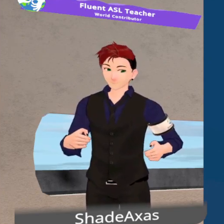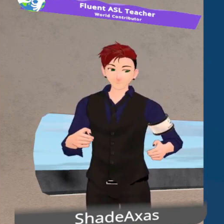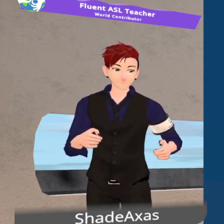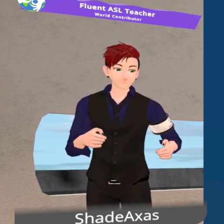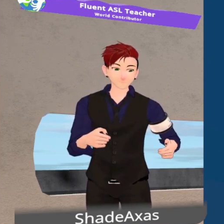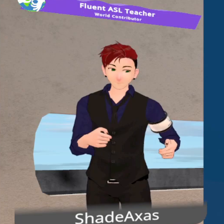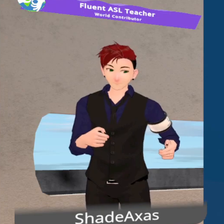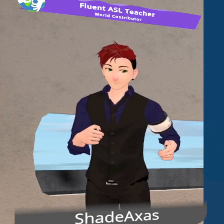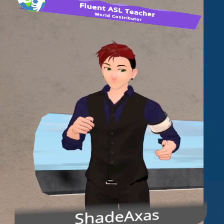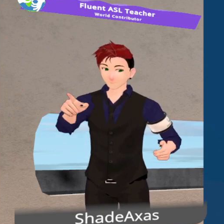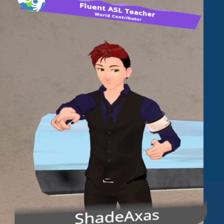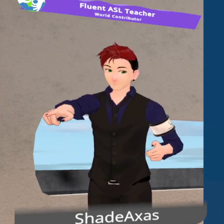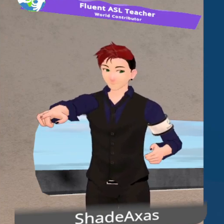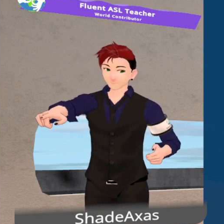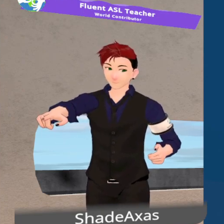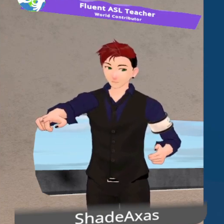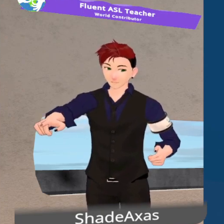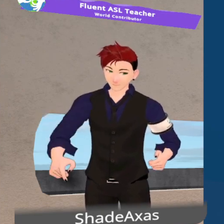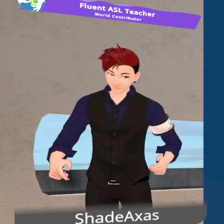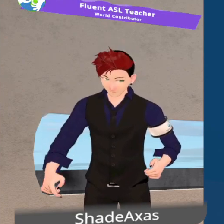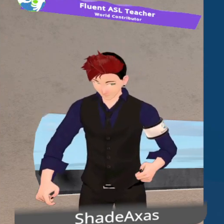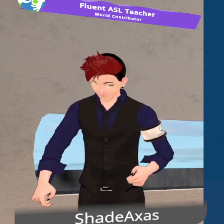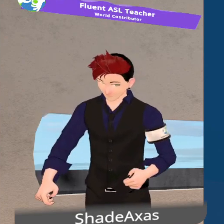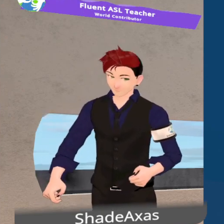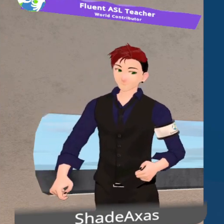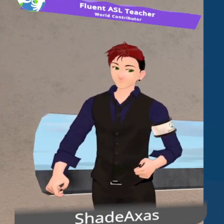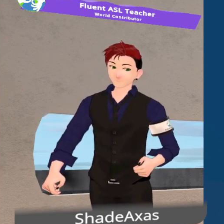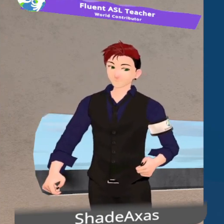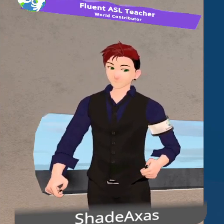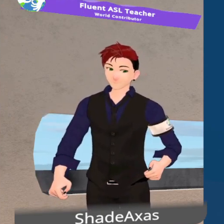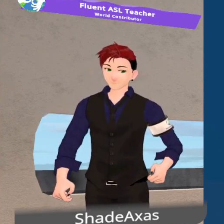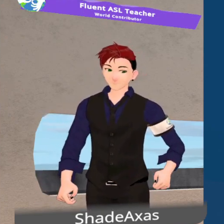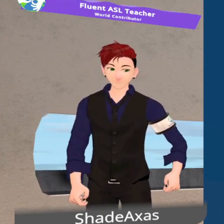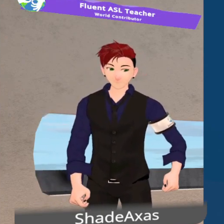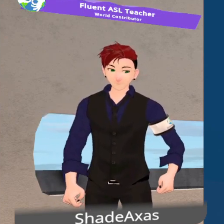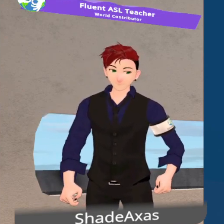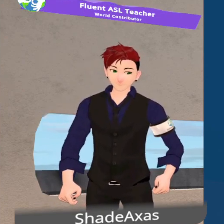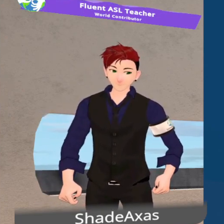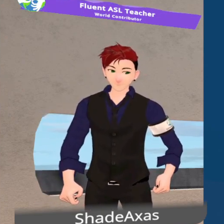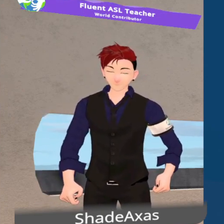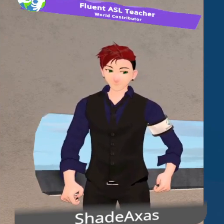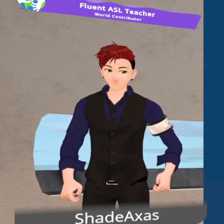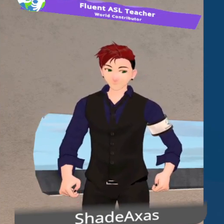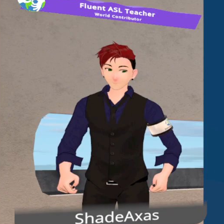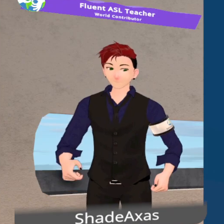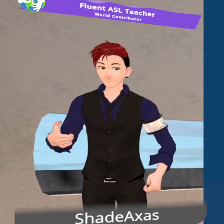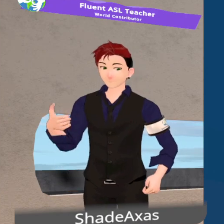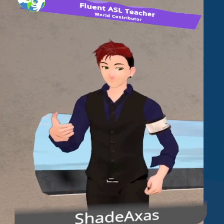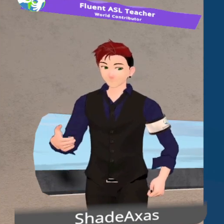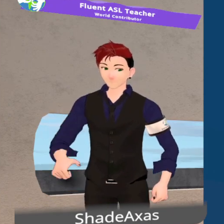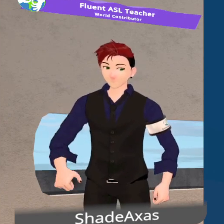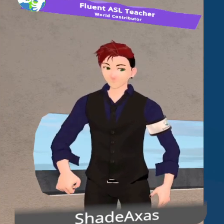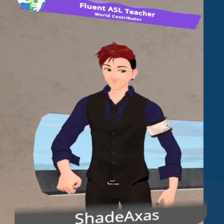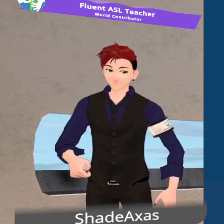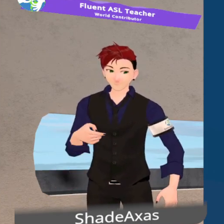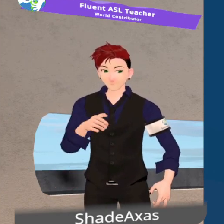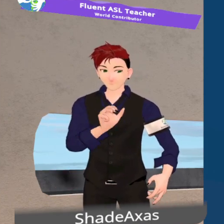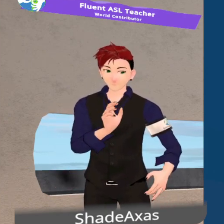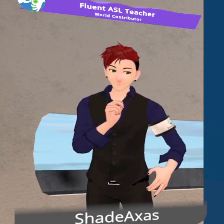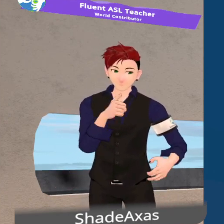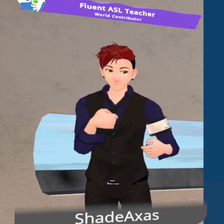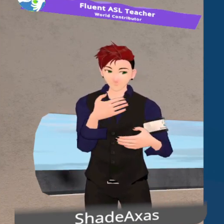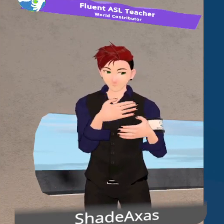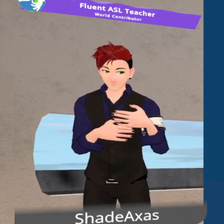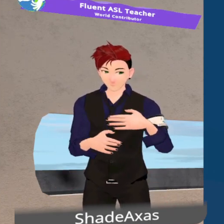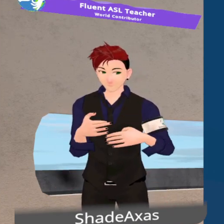I have a question. Dionysus. Well, I'm a PC user. I don't have VR. I clearly don't have hands, so waving